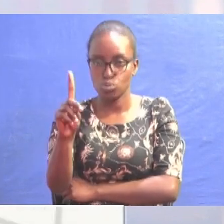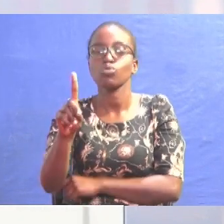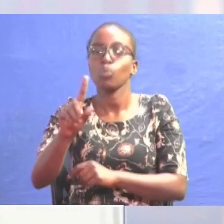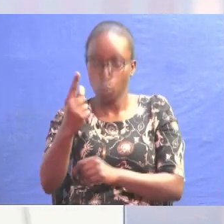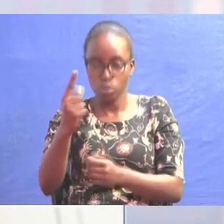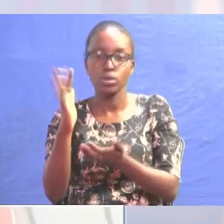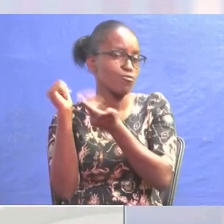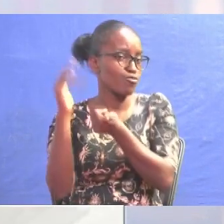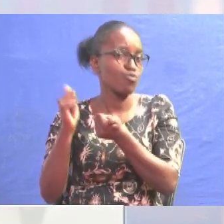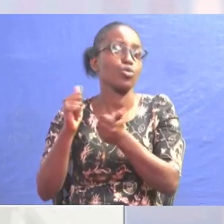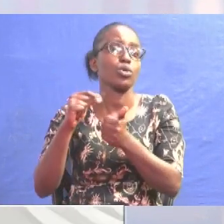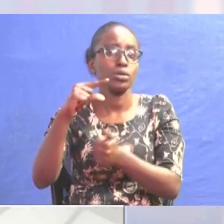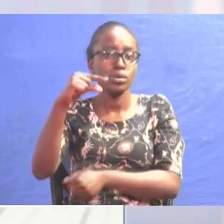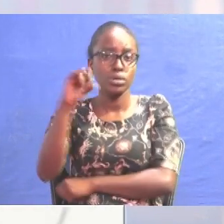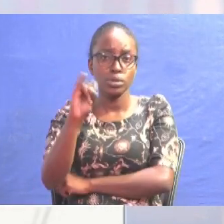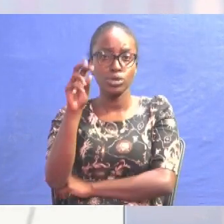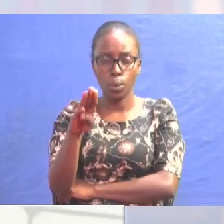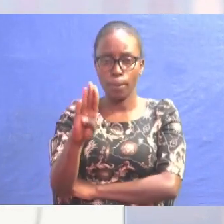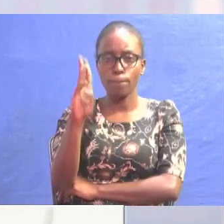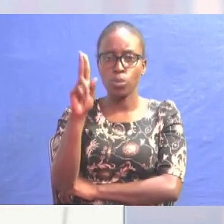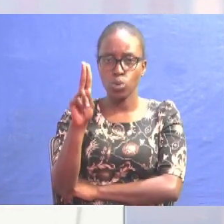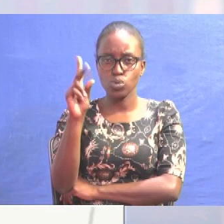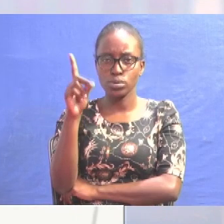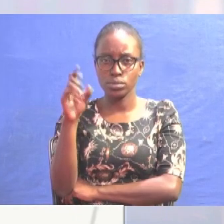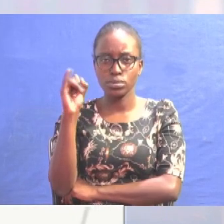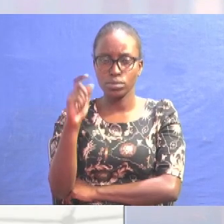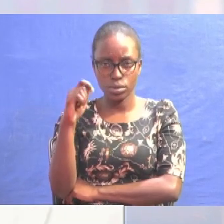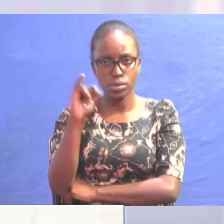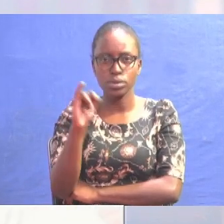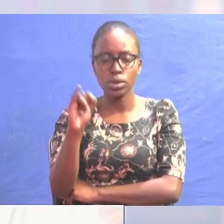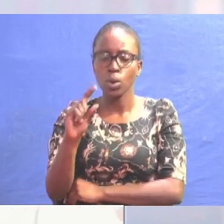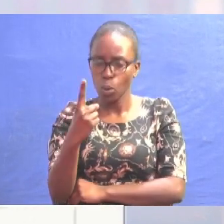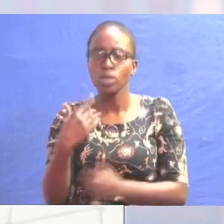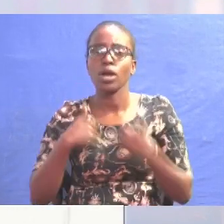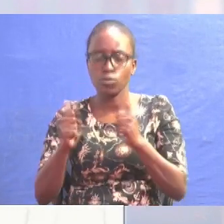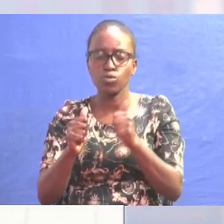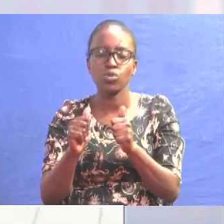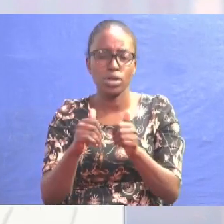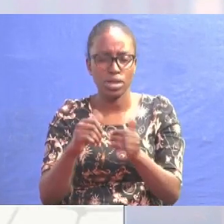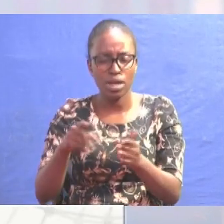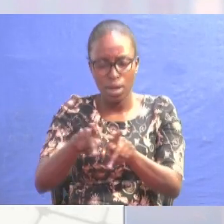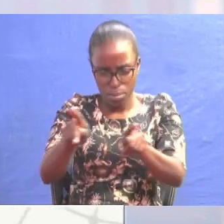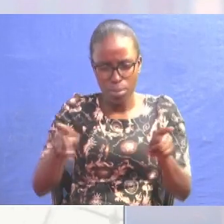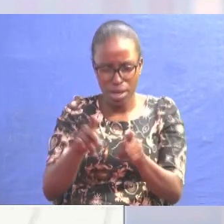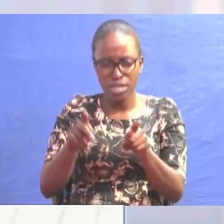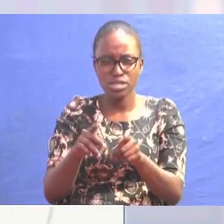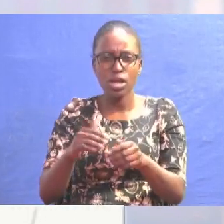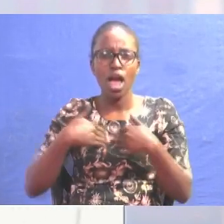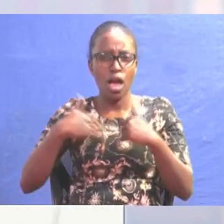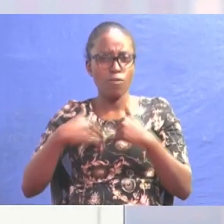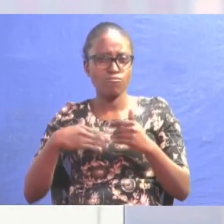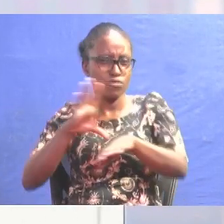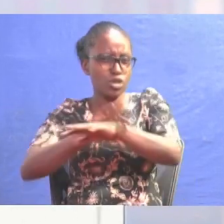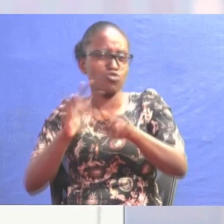some inroad. And this is the key consideration. Do you think probably this is an area that we have tackle, in as much